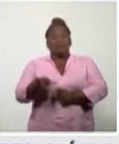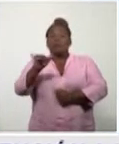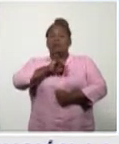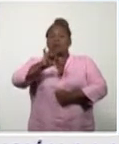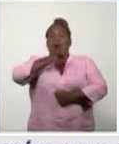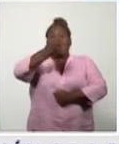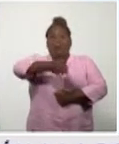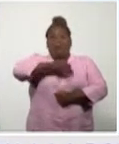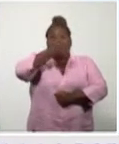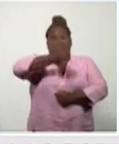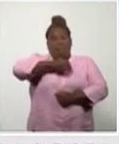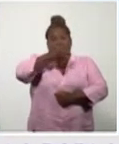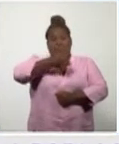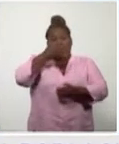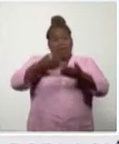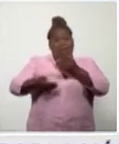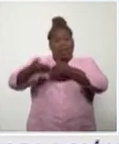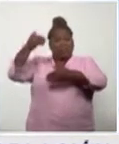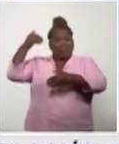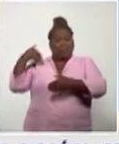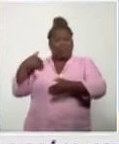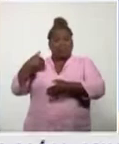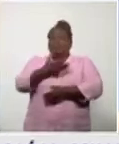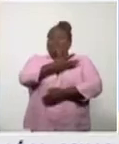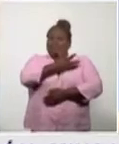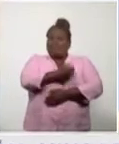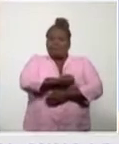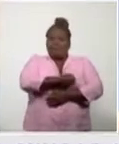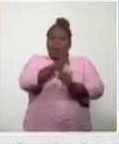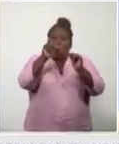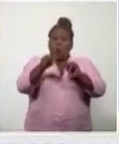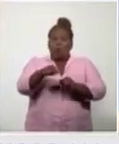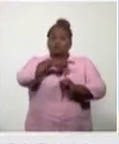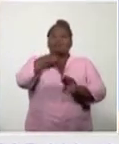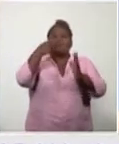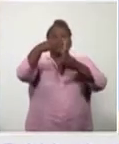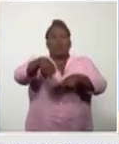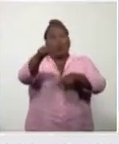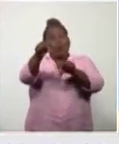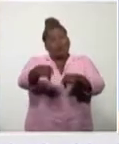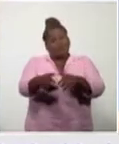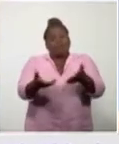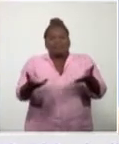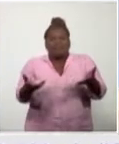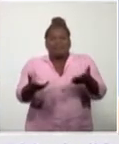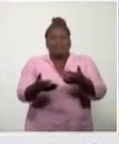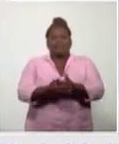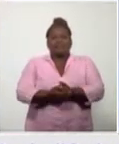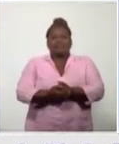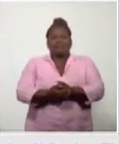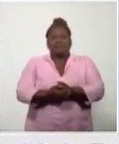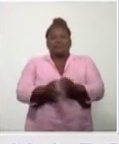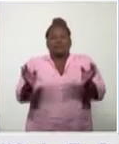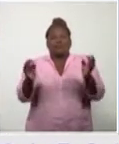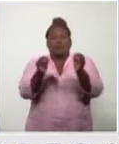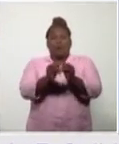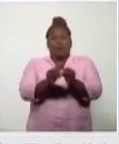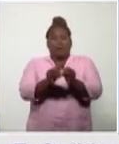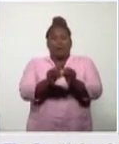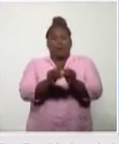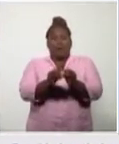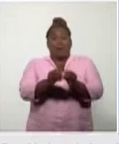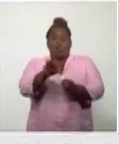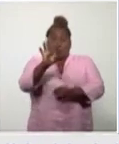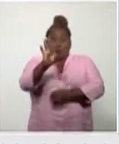As I said at the beginning of our briefing, we grieve the death of one patient today, and we have a cumulative total